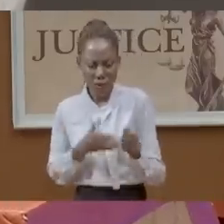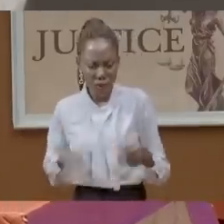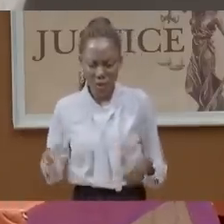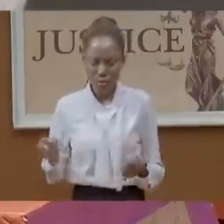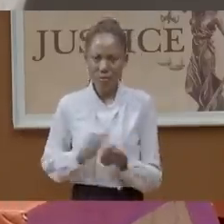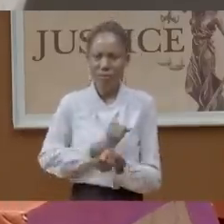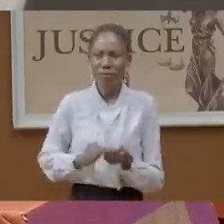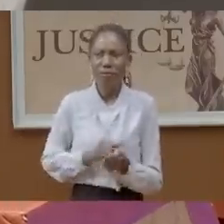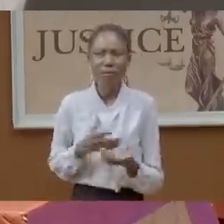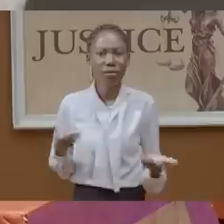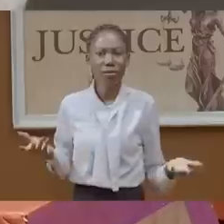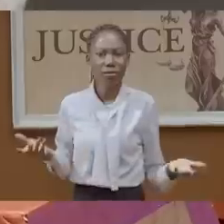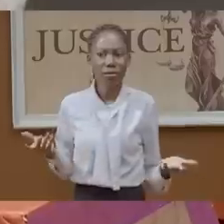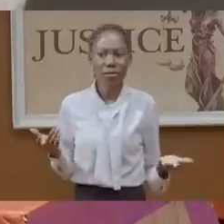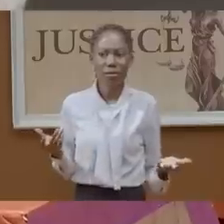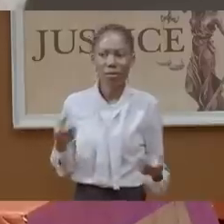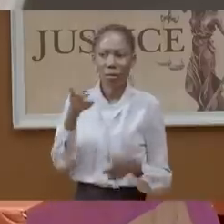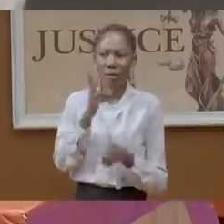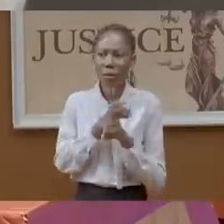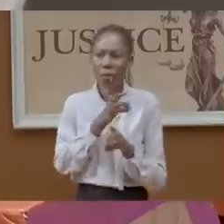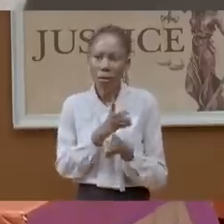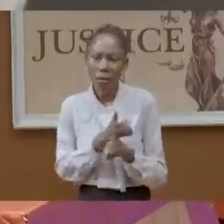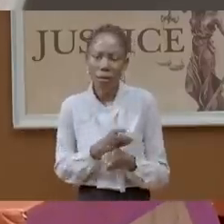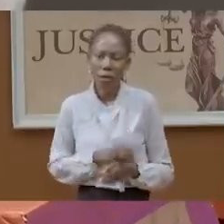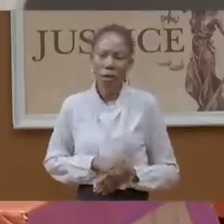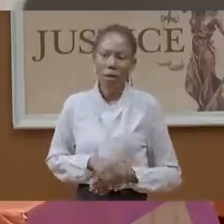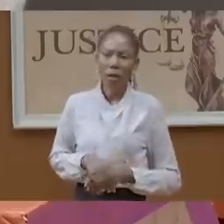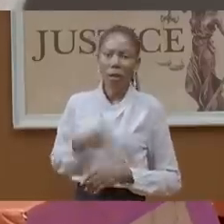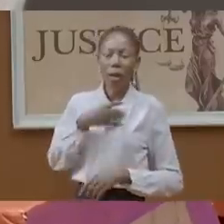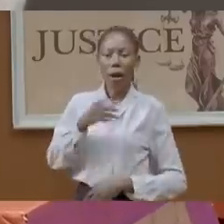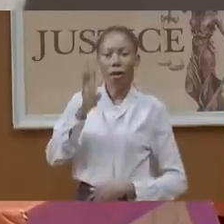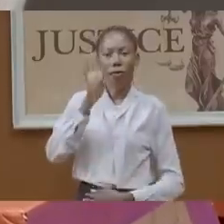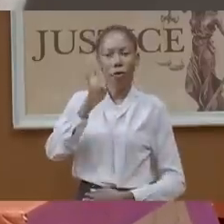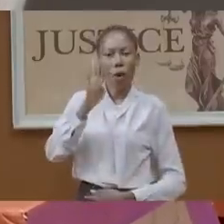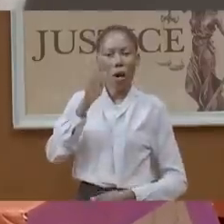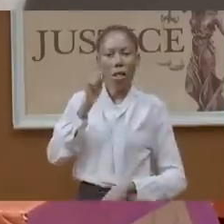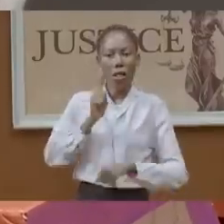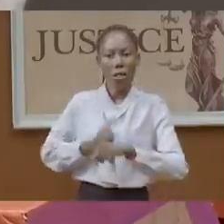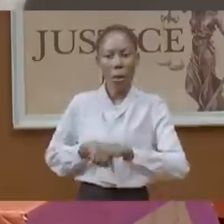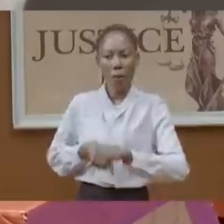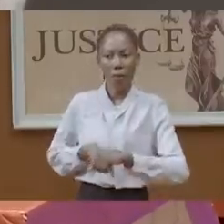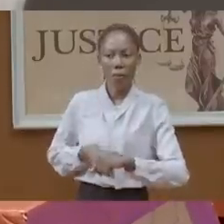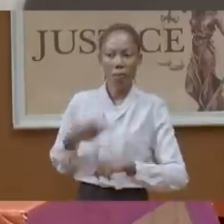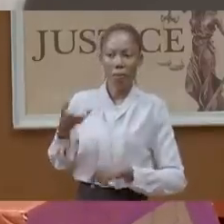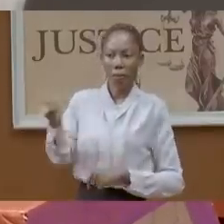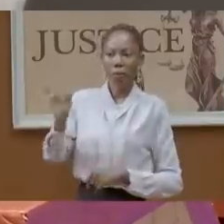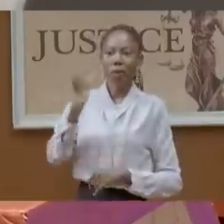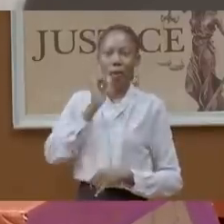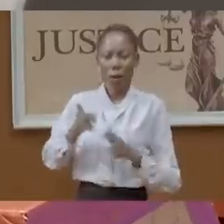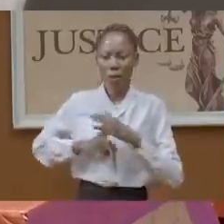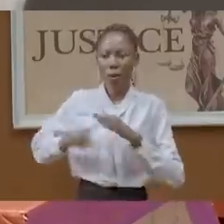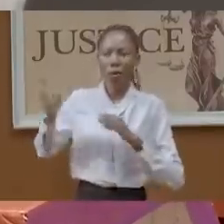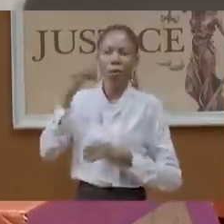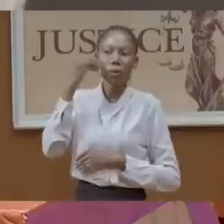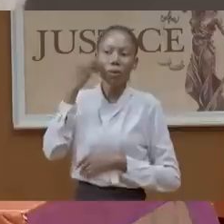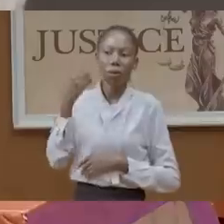was 89 then. So these were the things I was putting up with. So about 4 times, like, yeah, as I absconded from